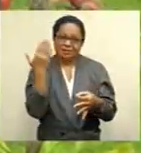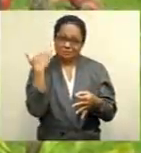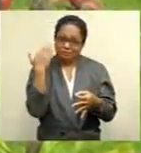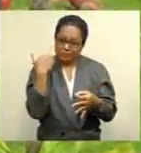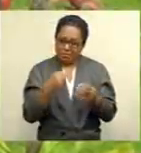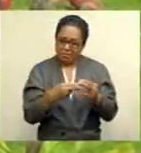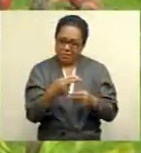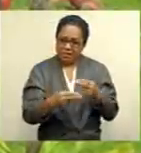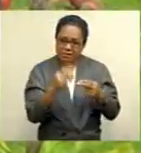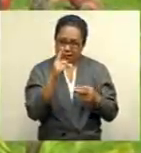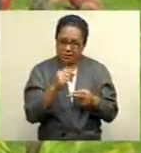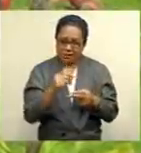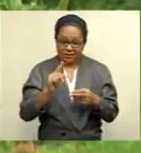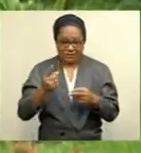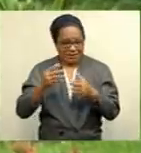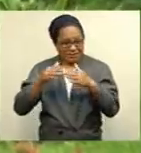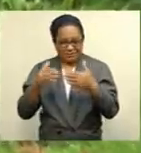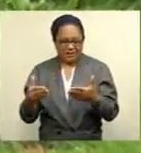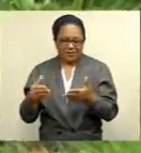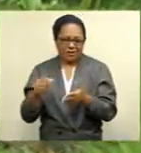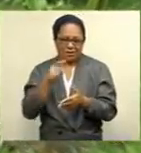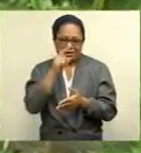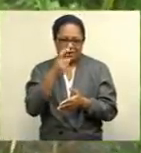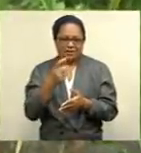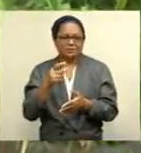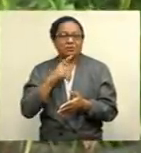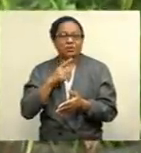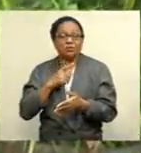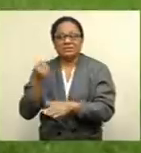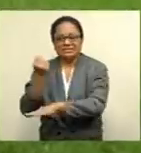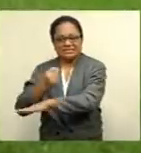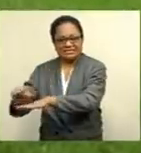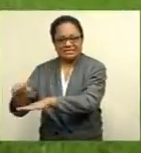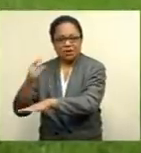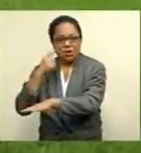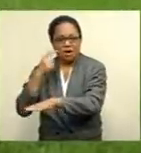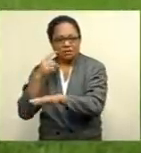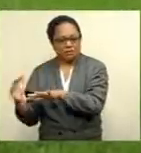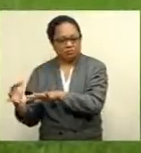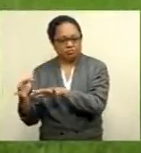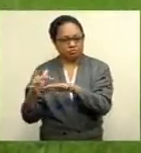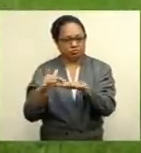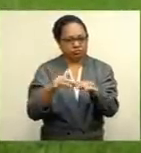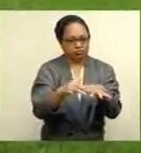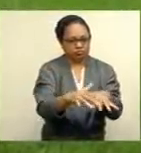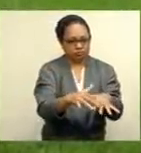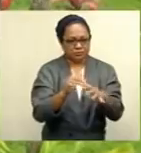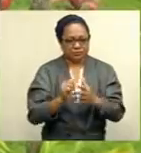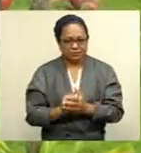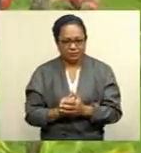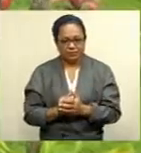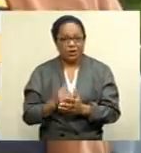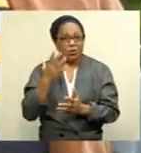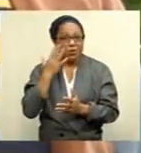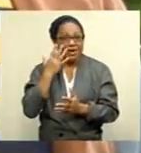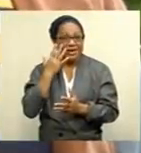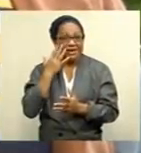Whatever vegetables we plant in our backyard is always affected. It's because of the water that continuously come in during high